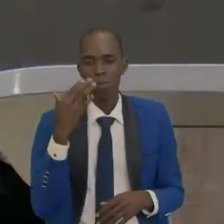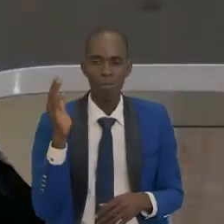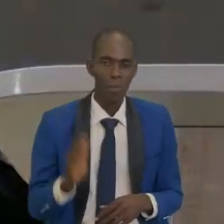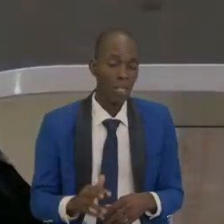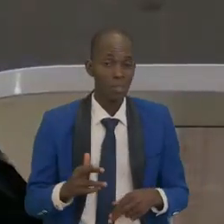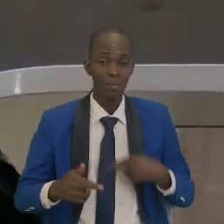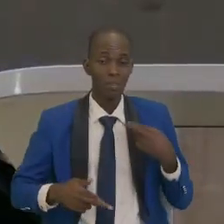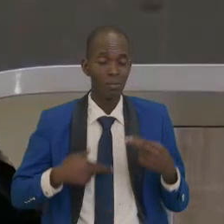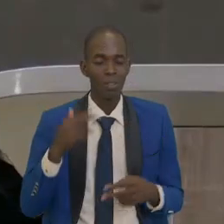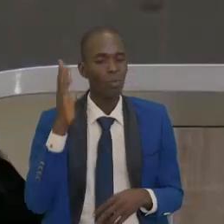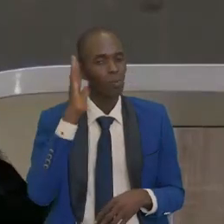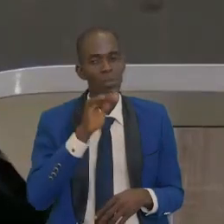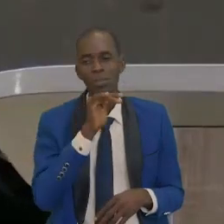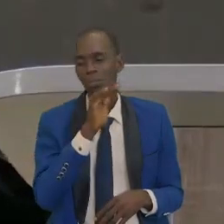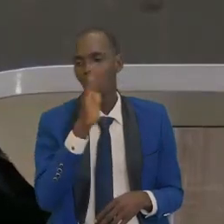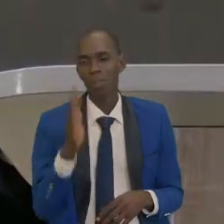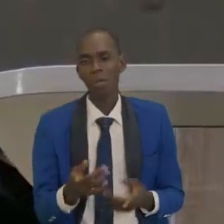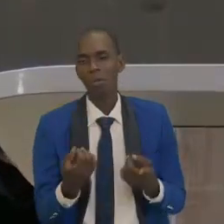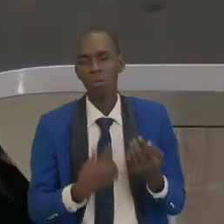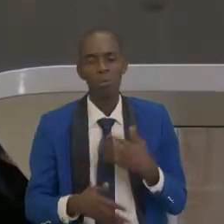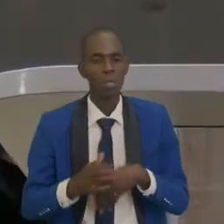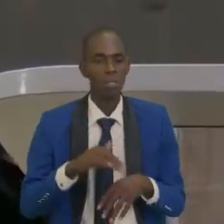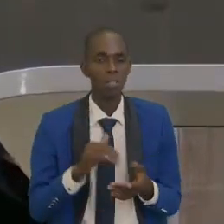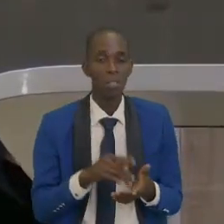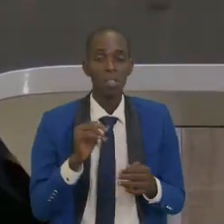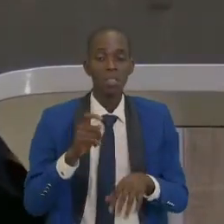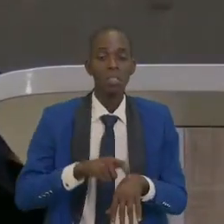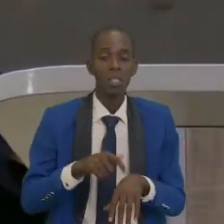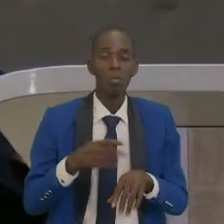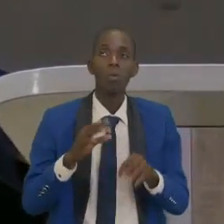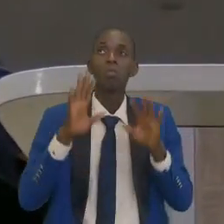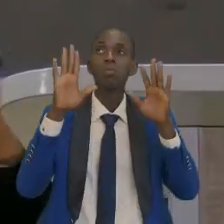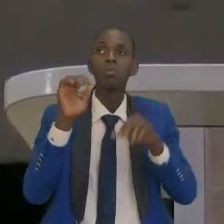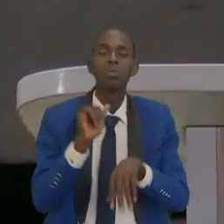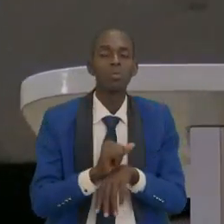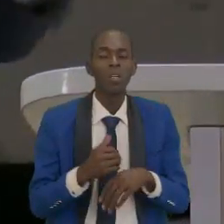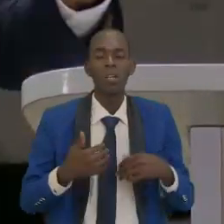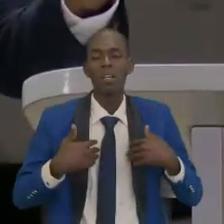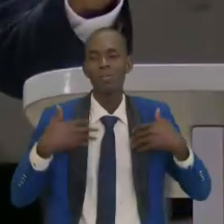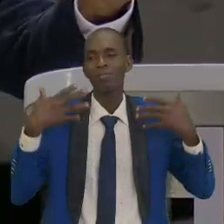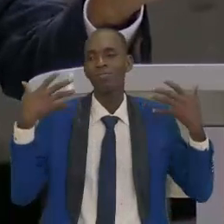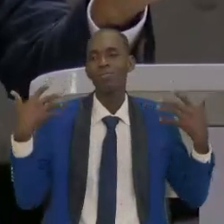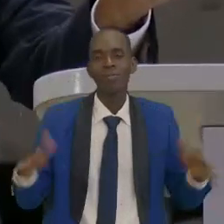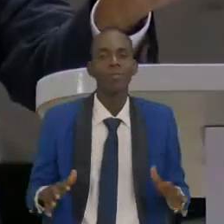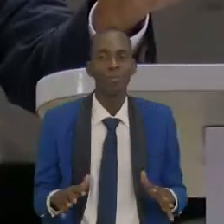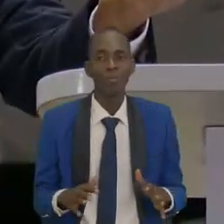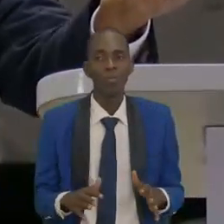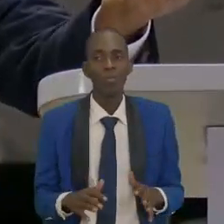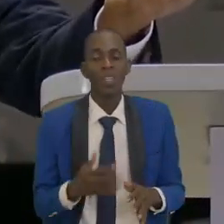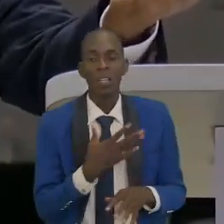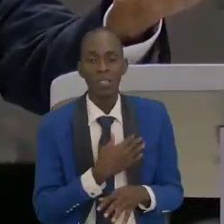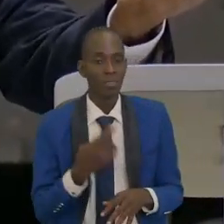come the days of Miracles are over people don't get converted